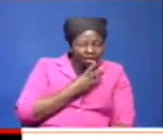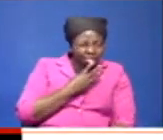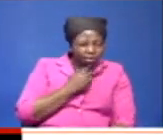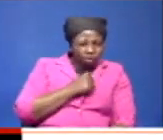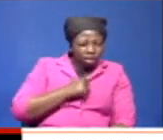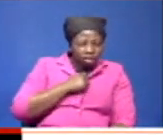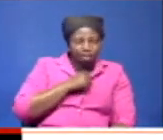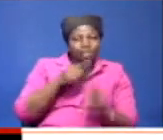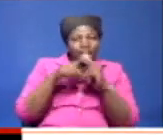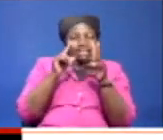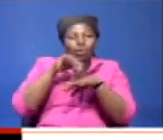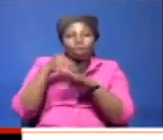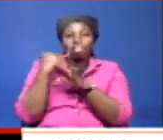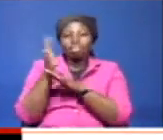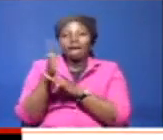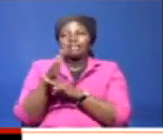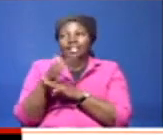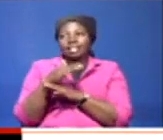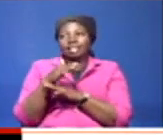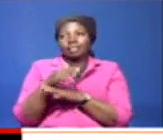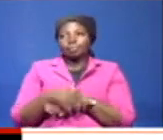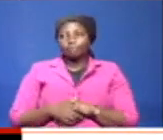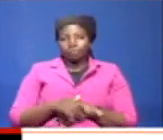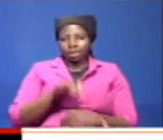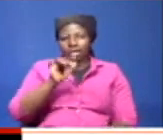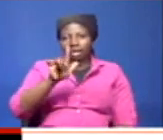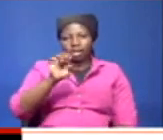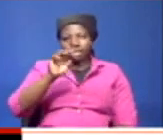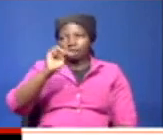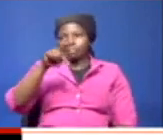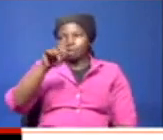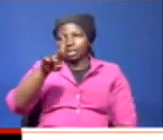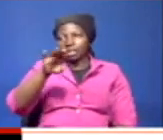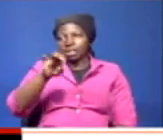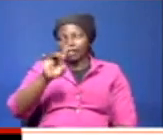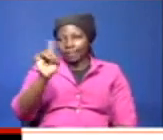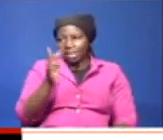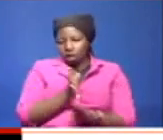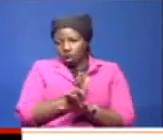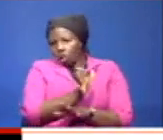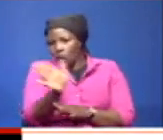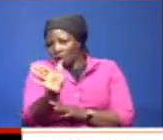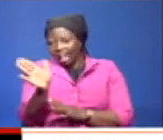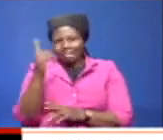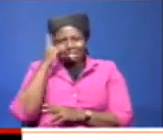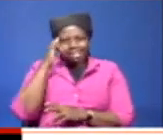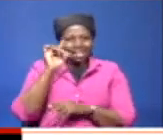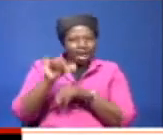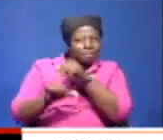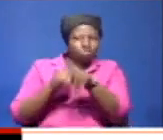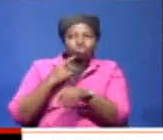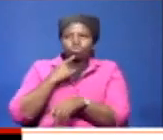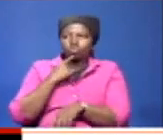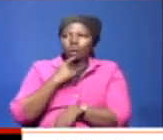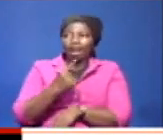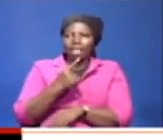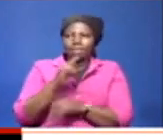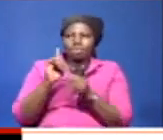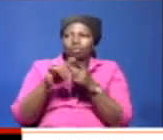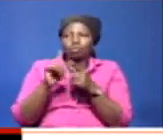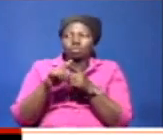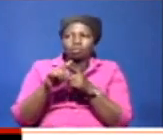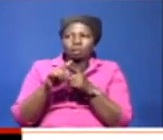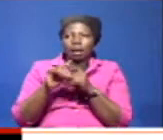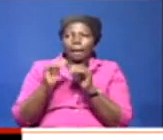Thursday. Kale Romanpere, first corner. I think it's about a 100 to a medium left, which is